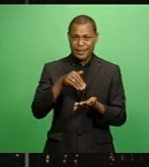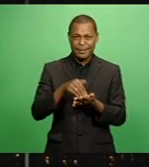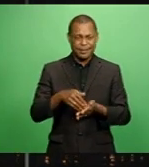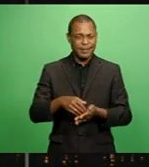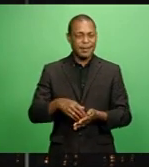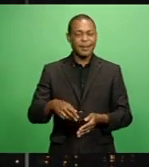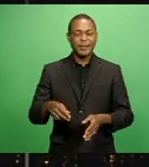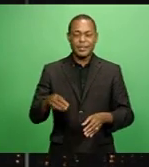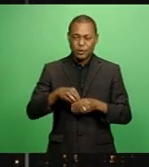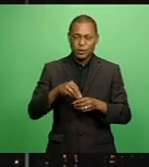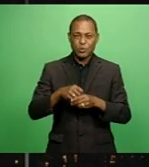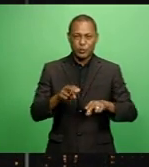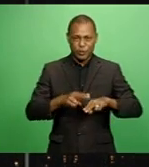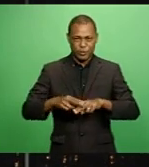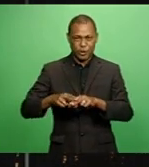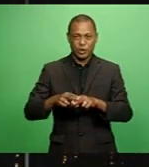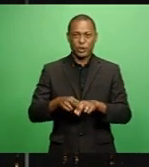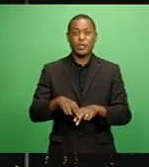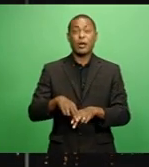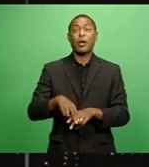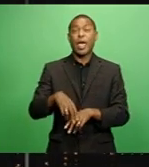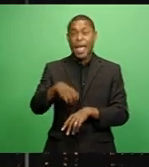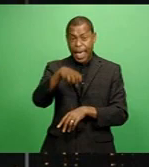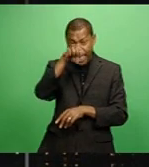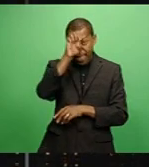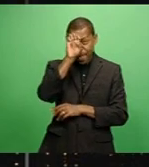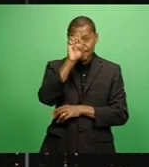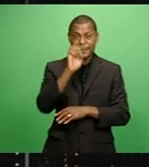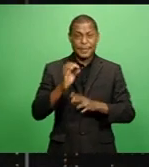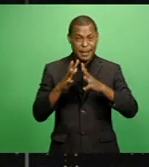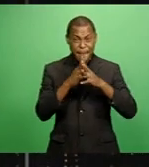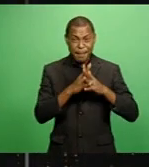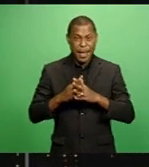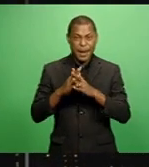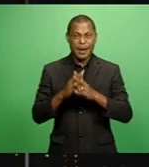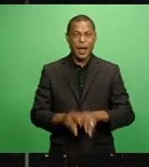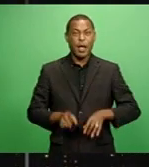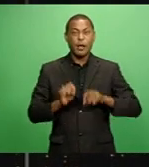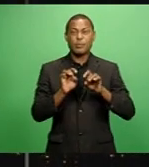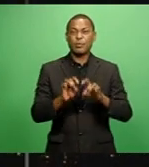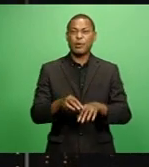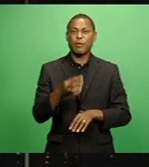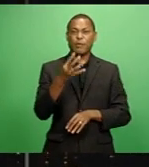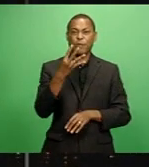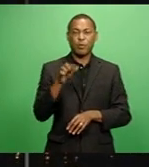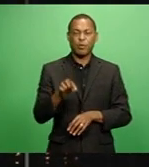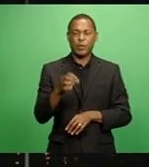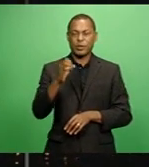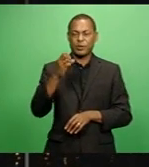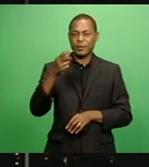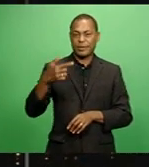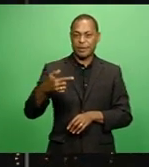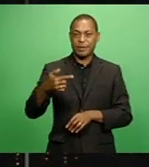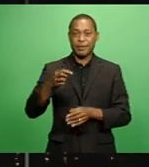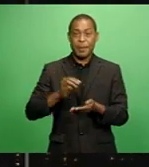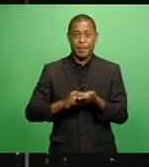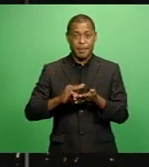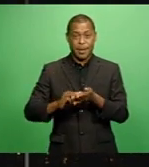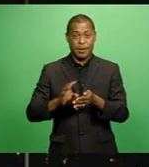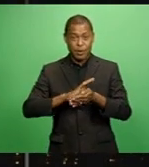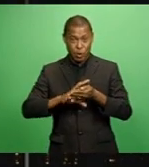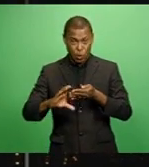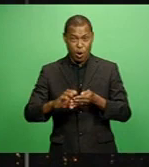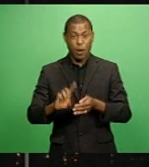Fiji, as the Embassy of the United States of America has contributed $4.07 million. Their contribution